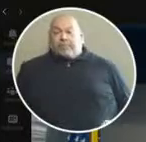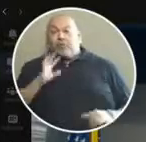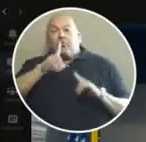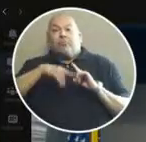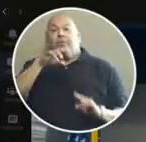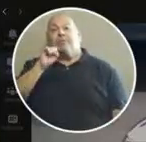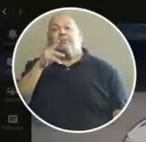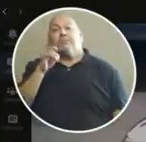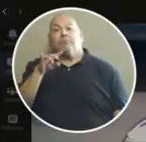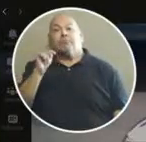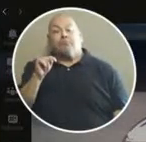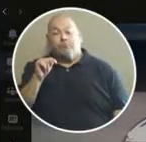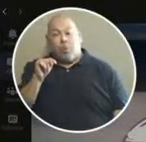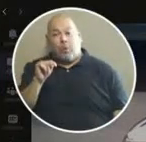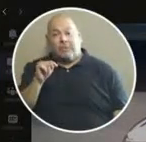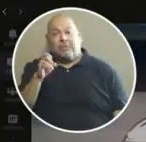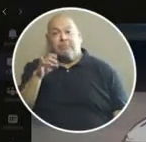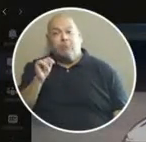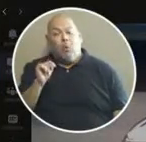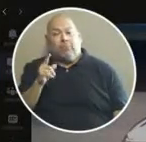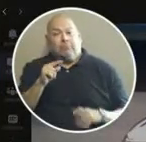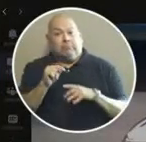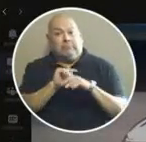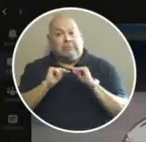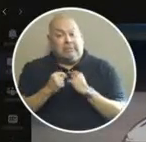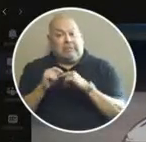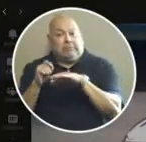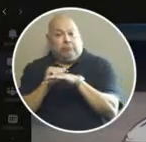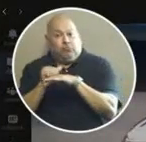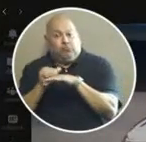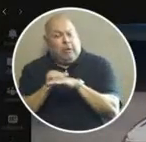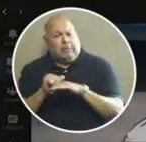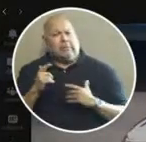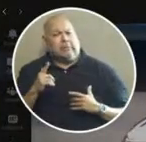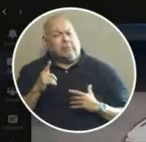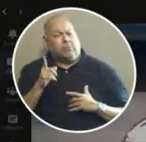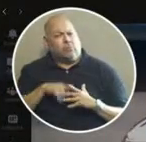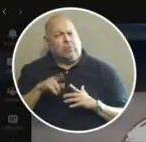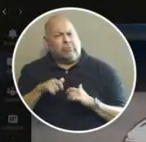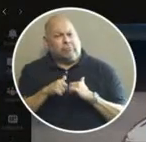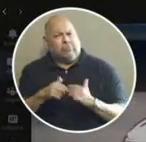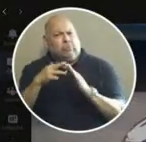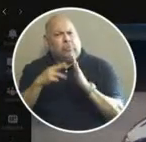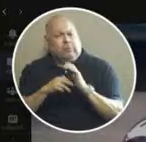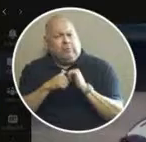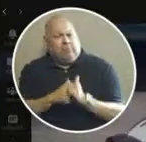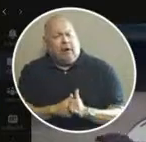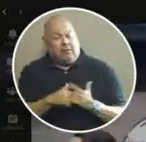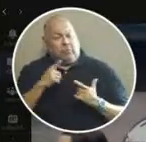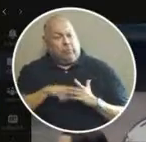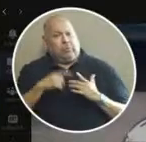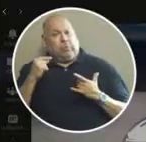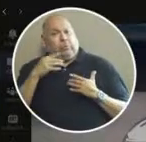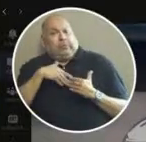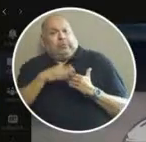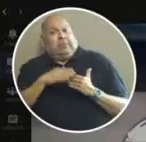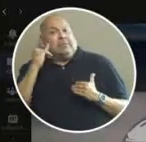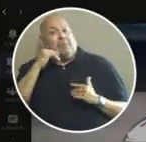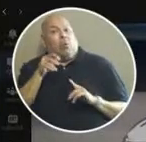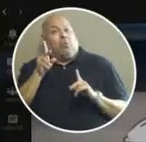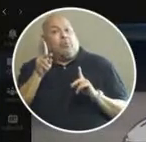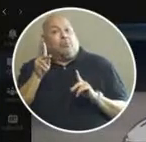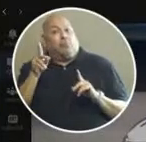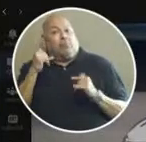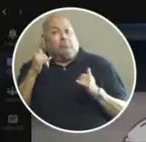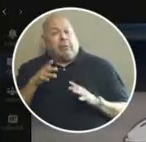practicing, what are some of the best practices teams should follow, and what steps should teams take should a player